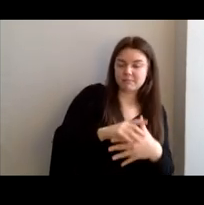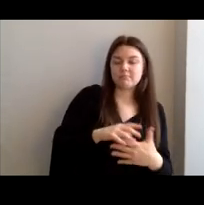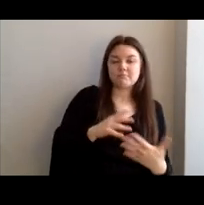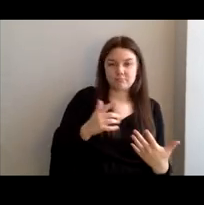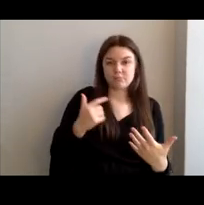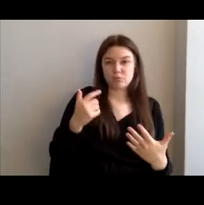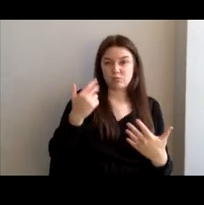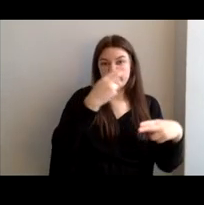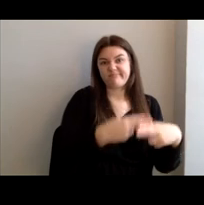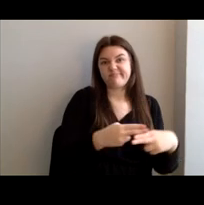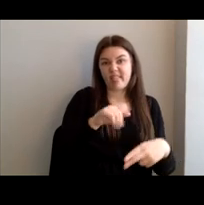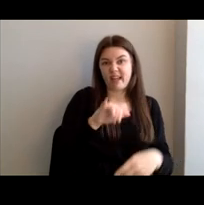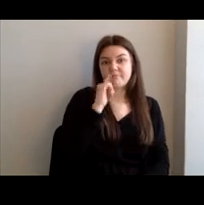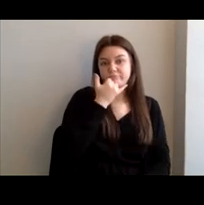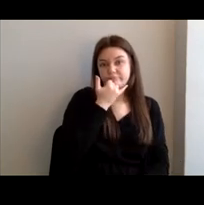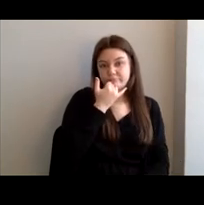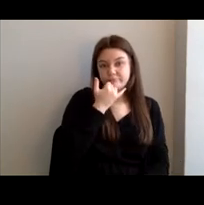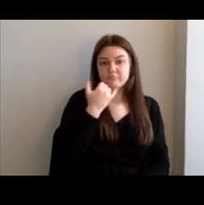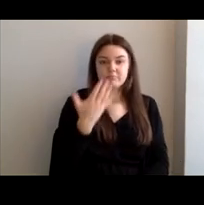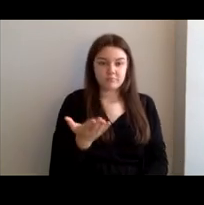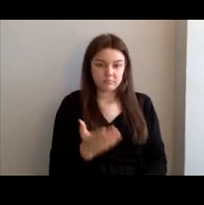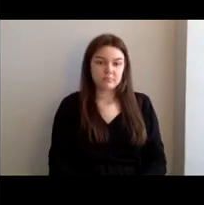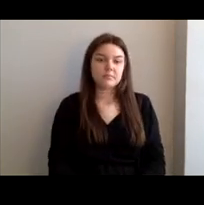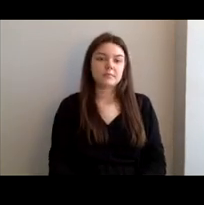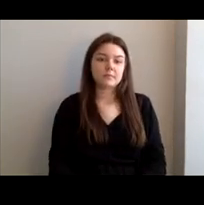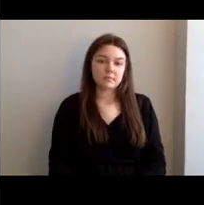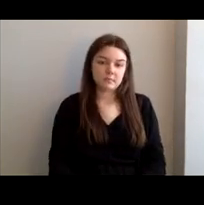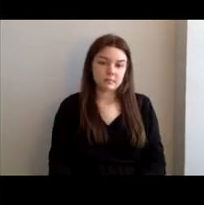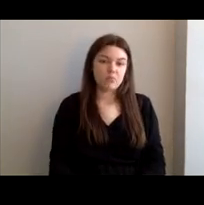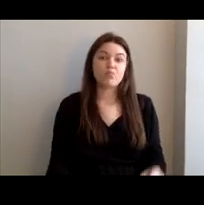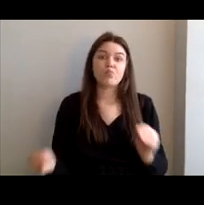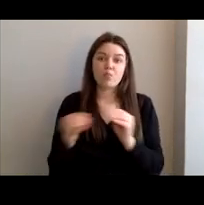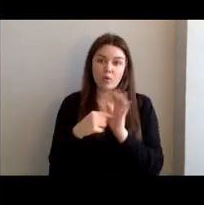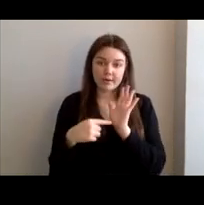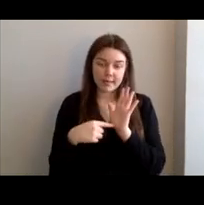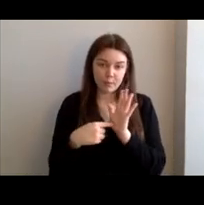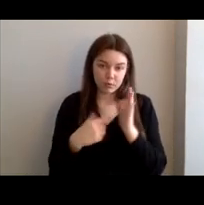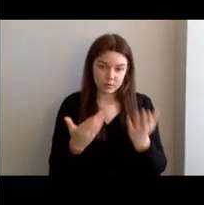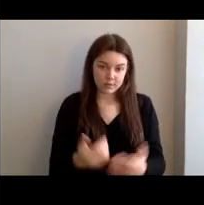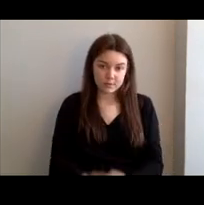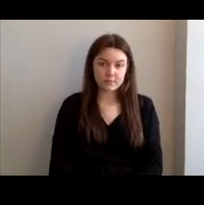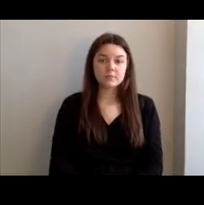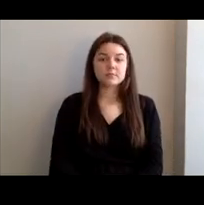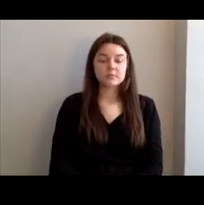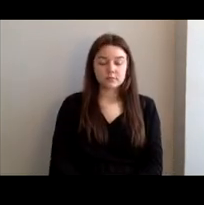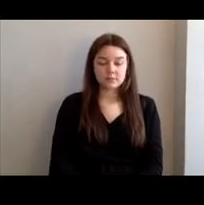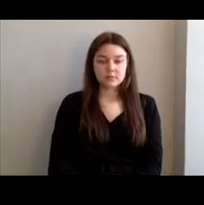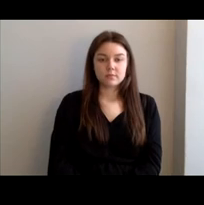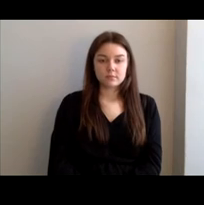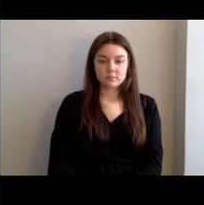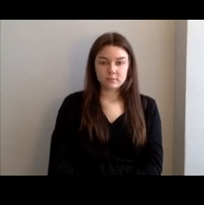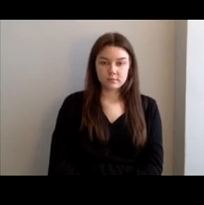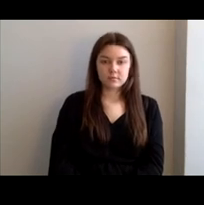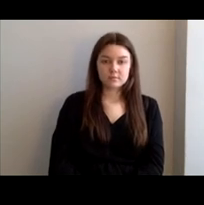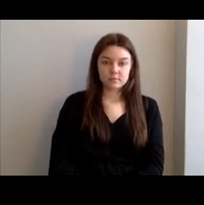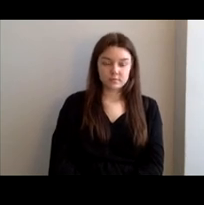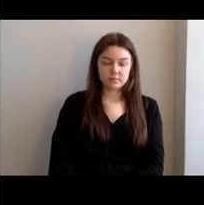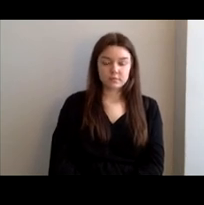consider that a defect. Here are more examples of black spots. Now, this particular example